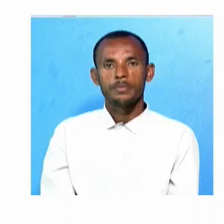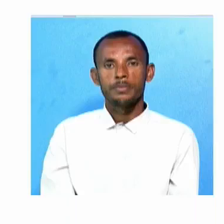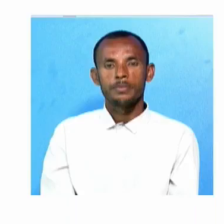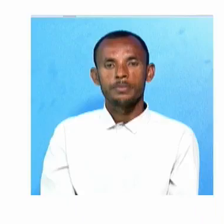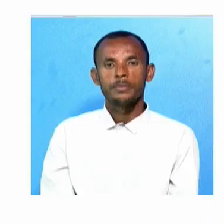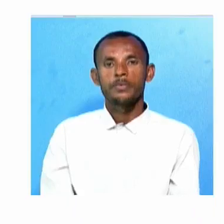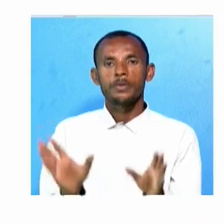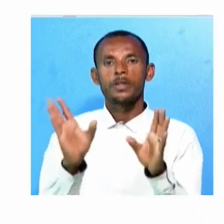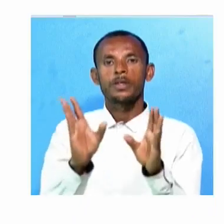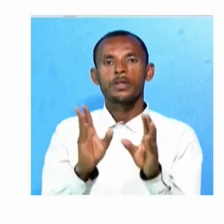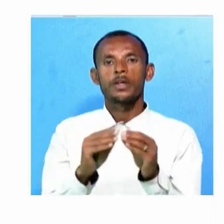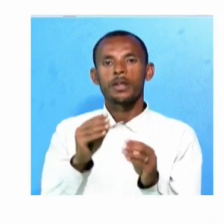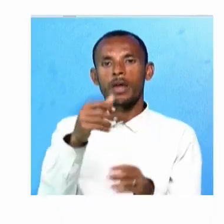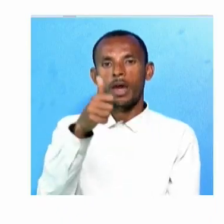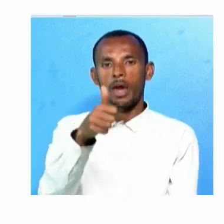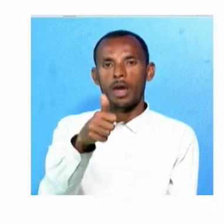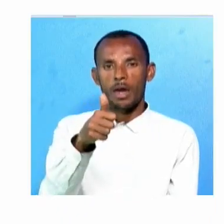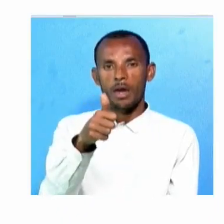set A